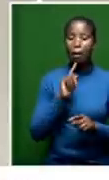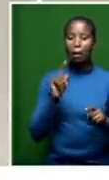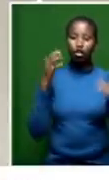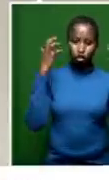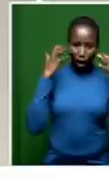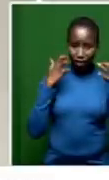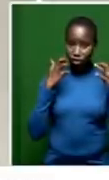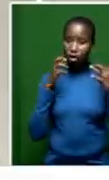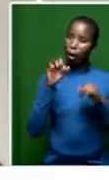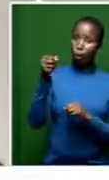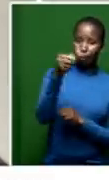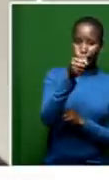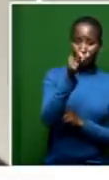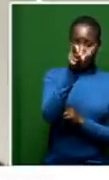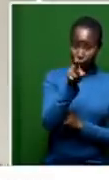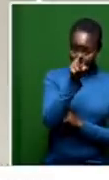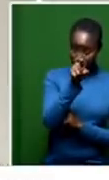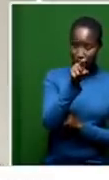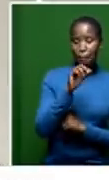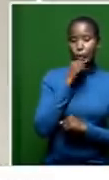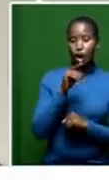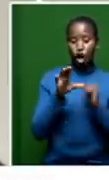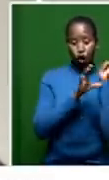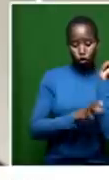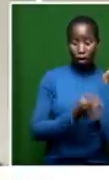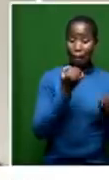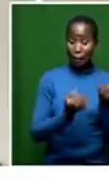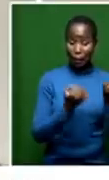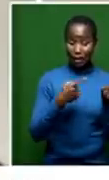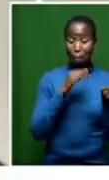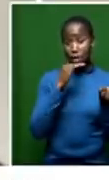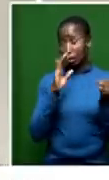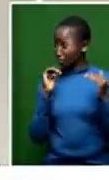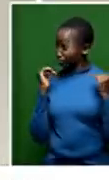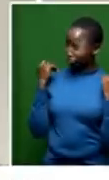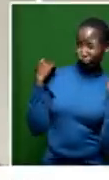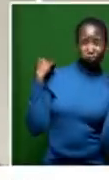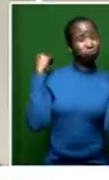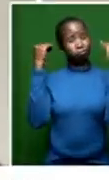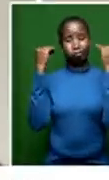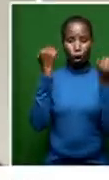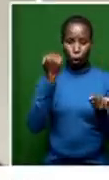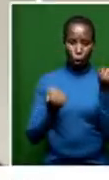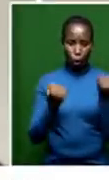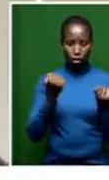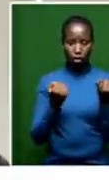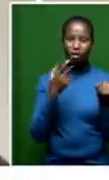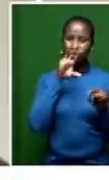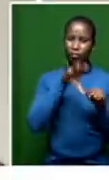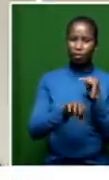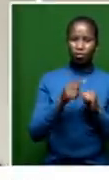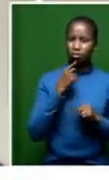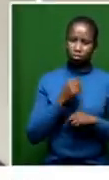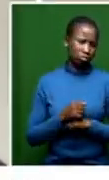of the panel, the Constitutional Court, which is the highest court in the land, found that there was nothing